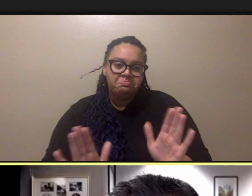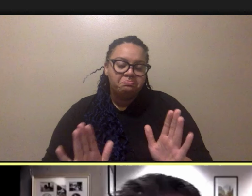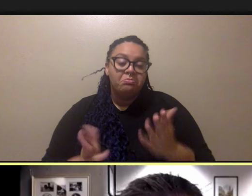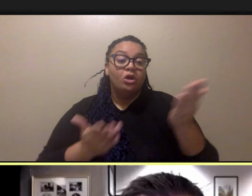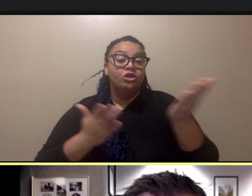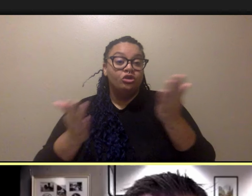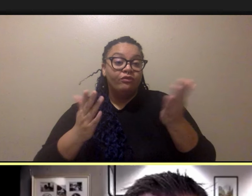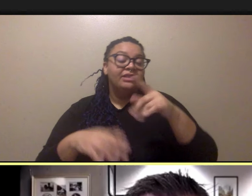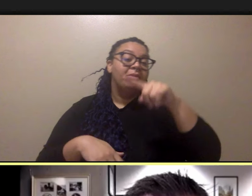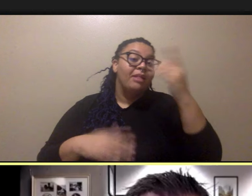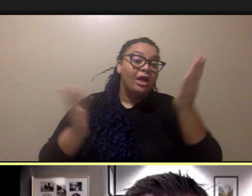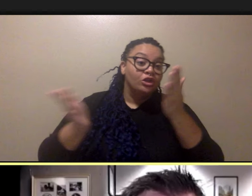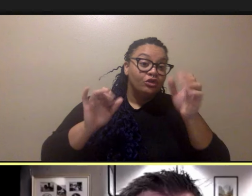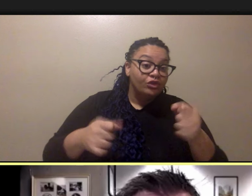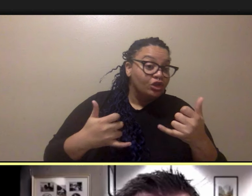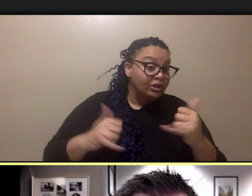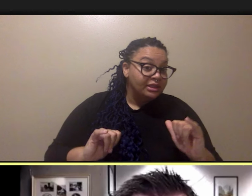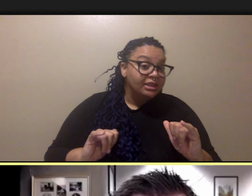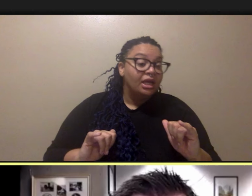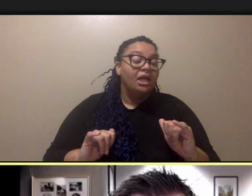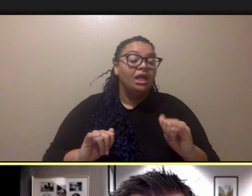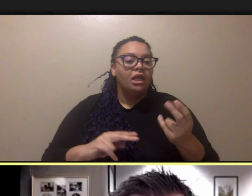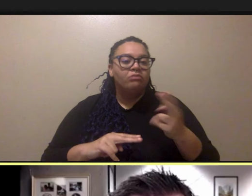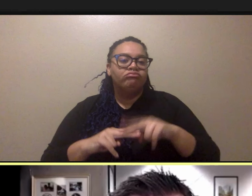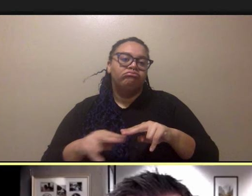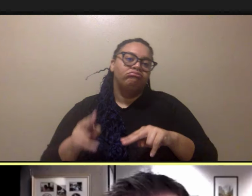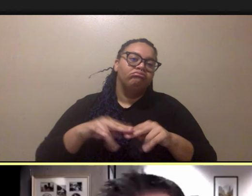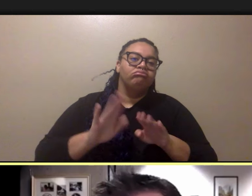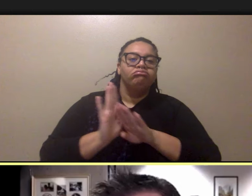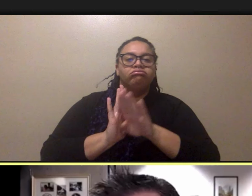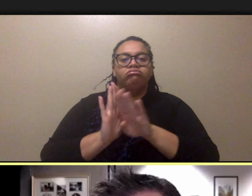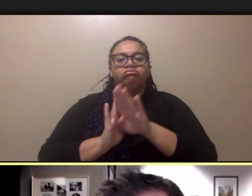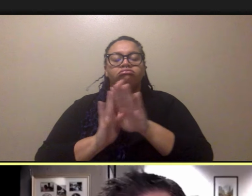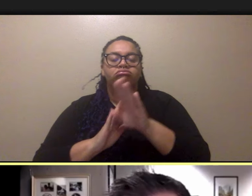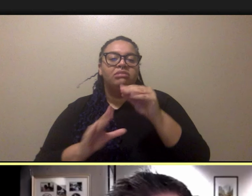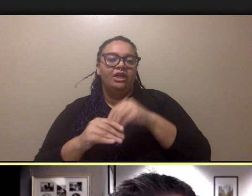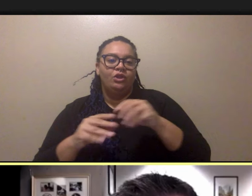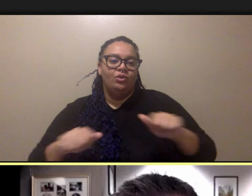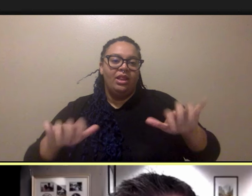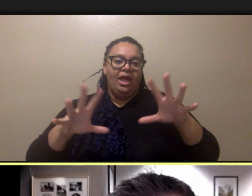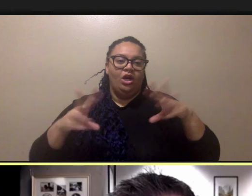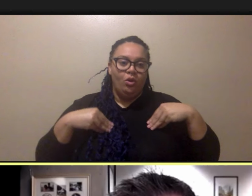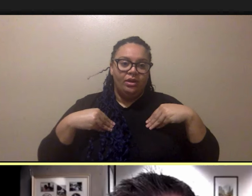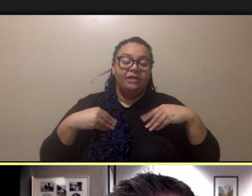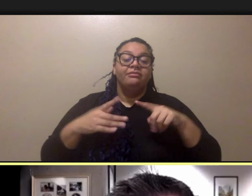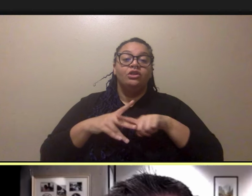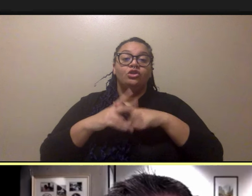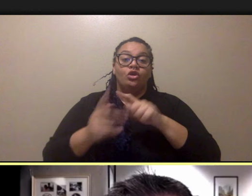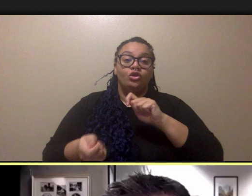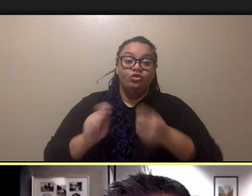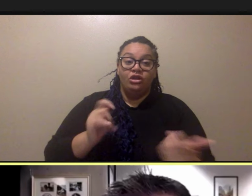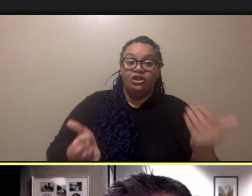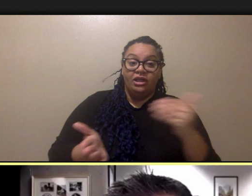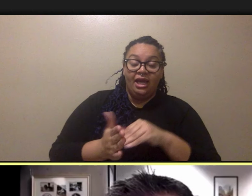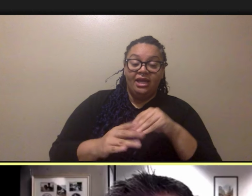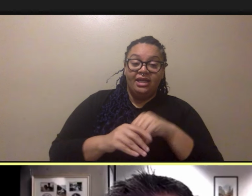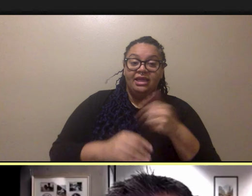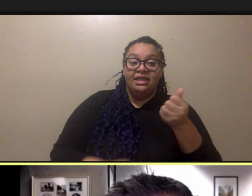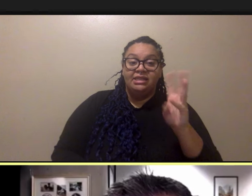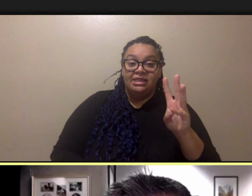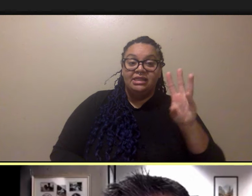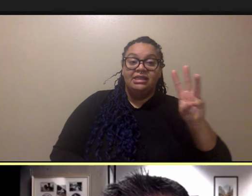Black servants could still make their way into landowning status. It started to change more again in the 1660s as